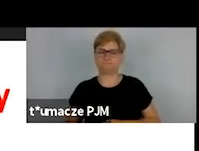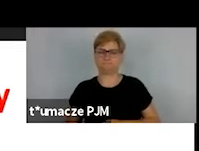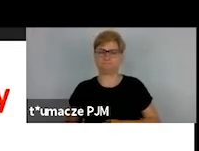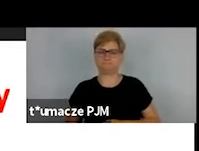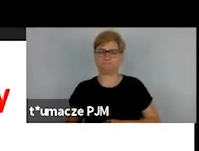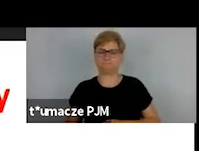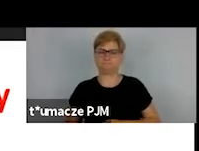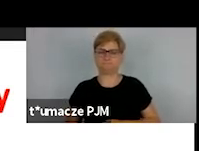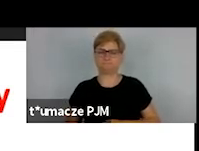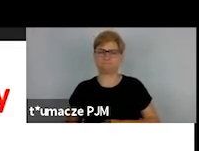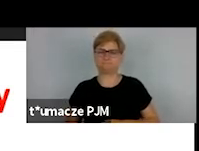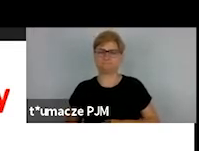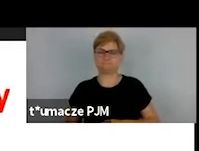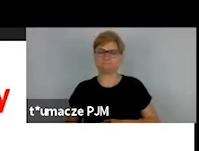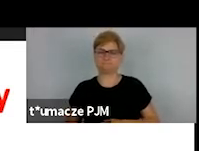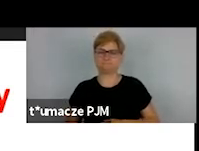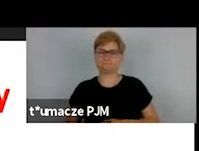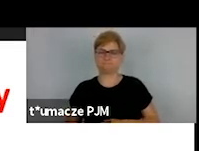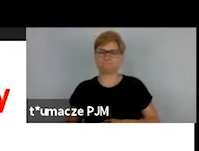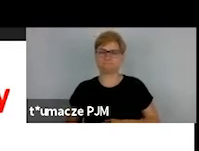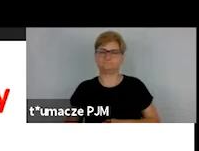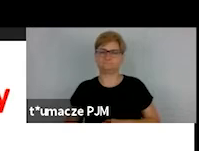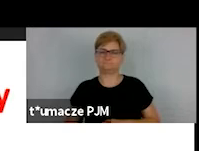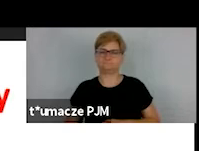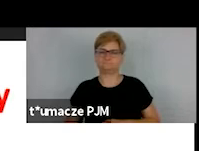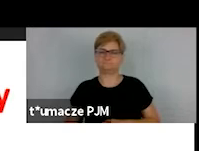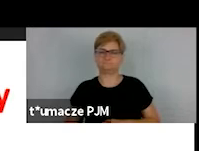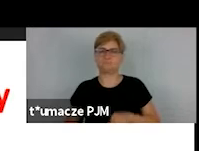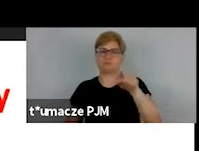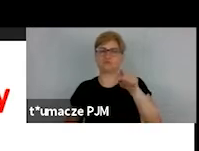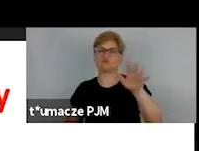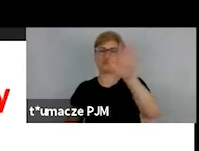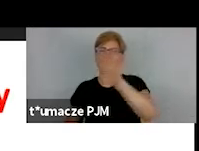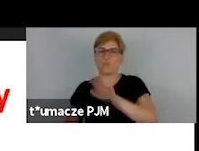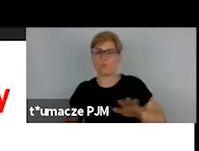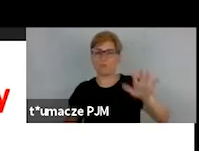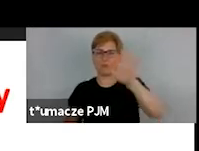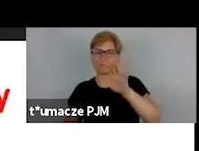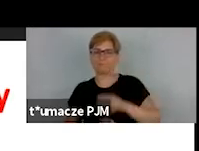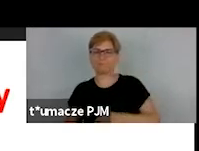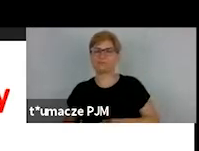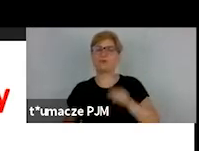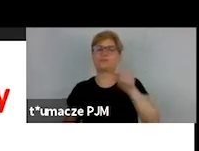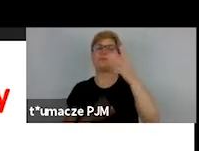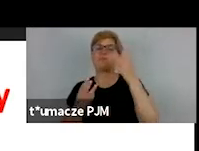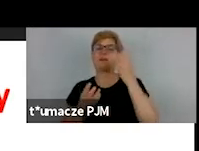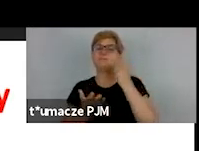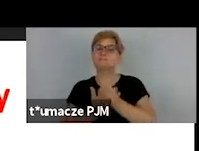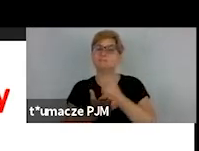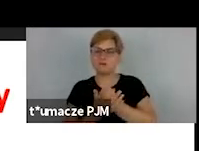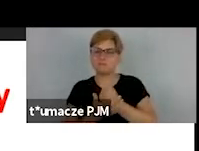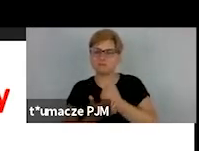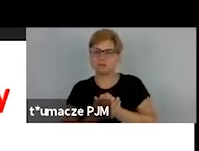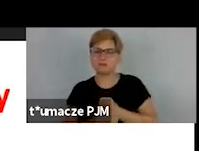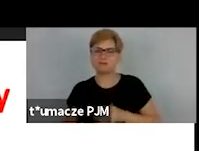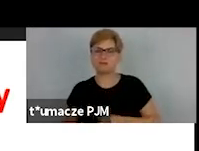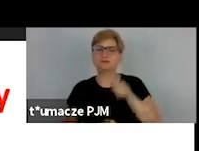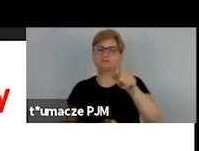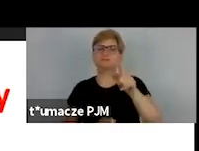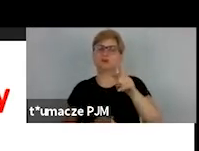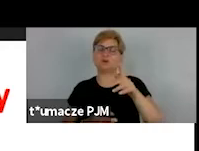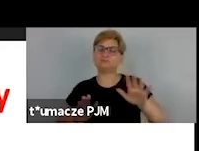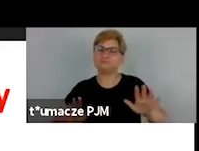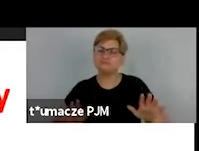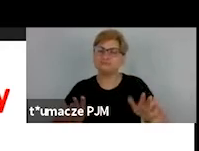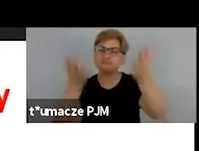community education and community mobilization. And we used 3 big campaigns: the One Man Can campaign, the